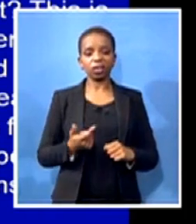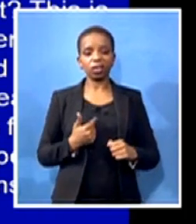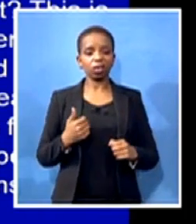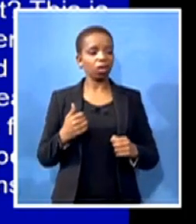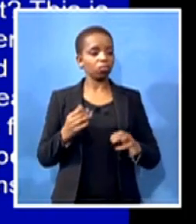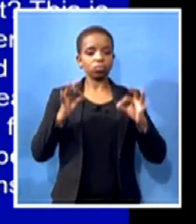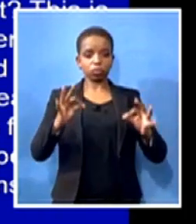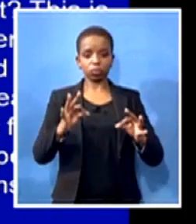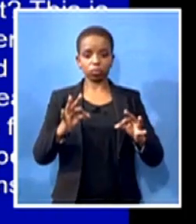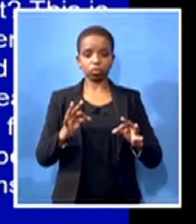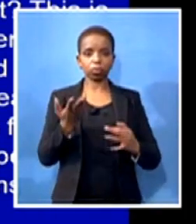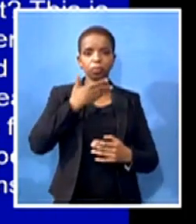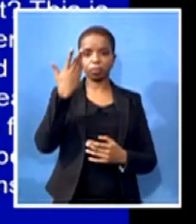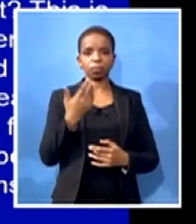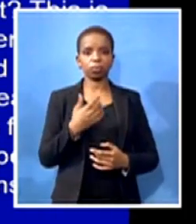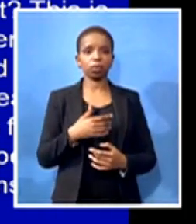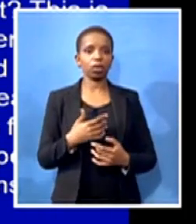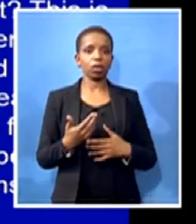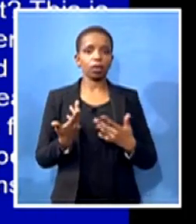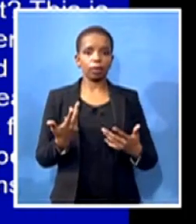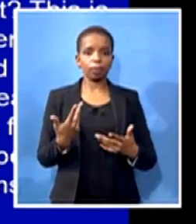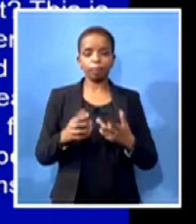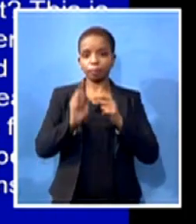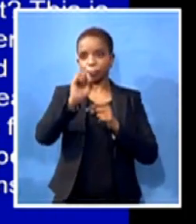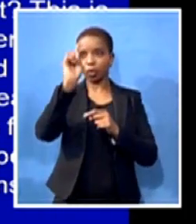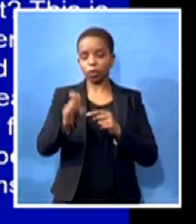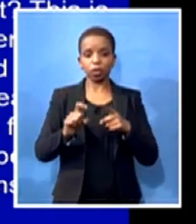and questioning the point of the lockdown.